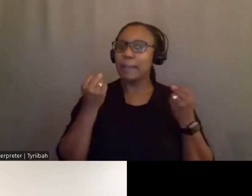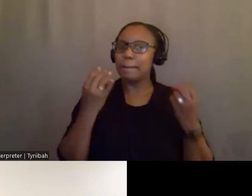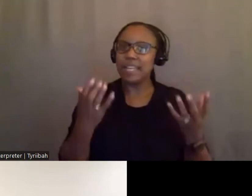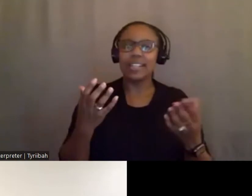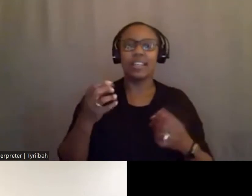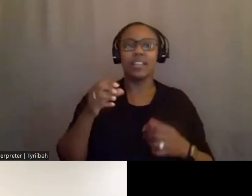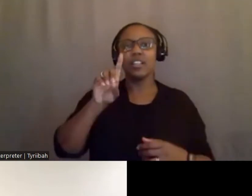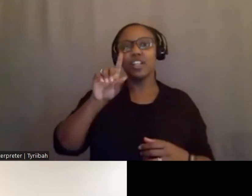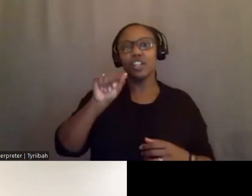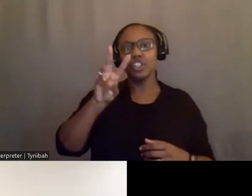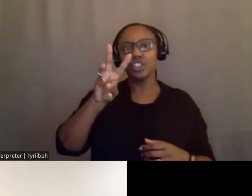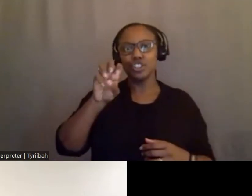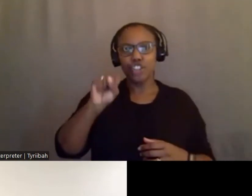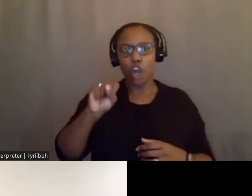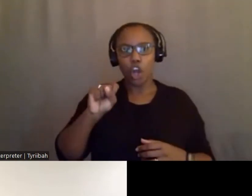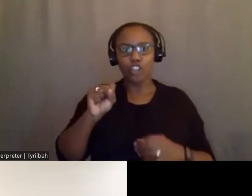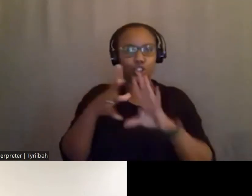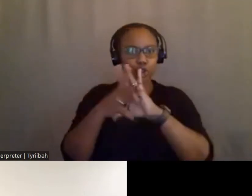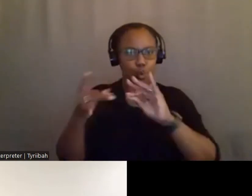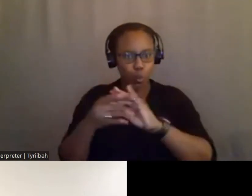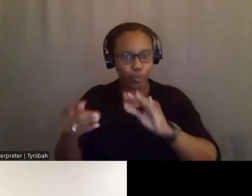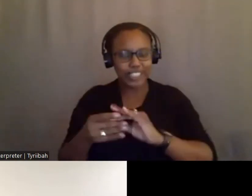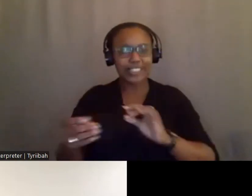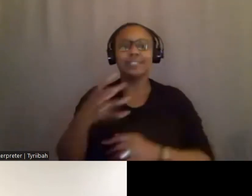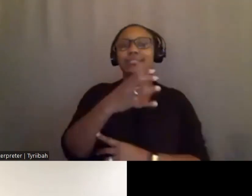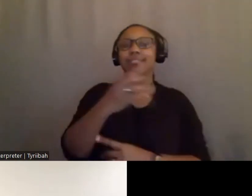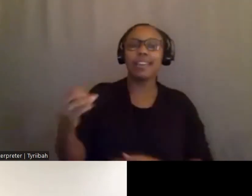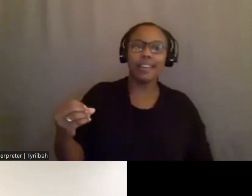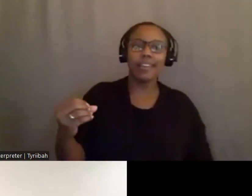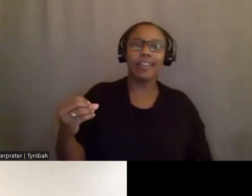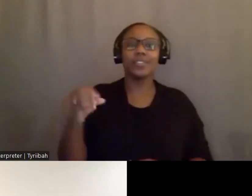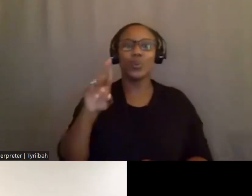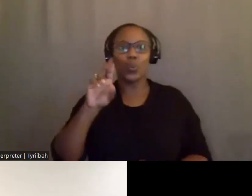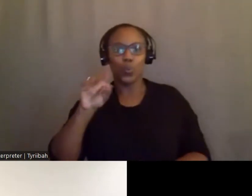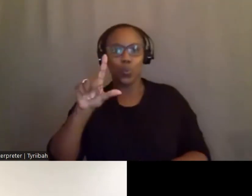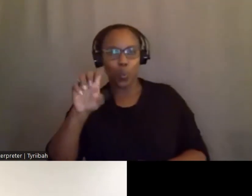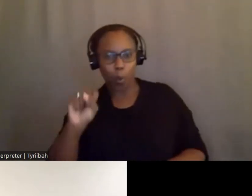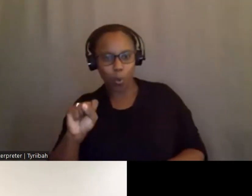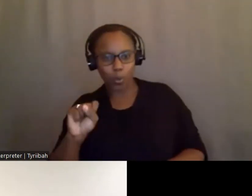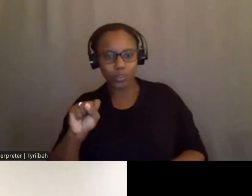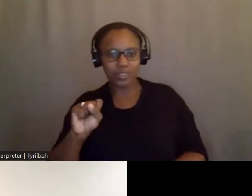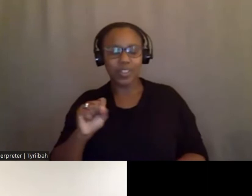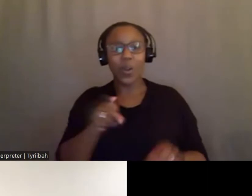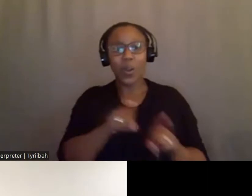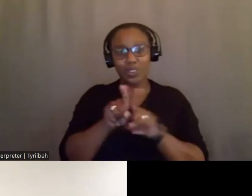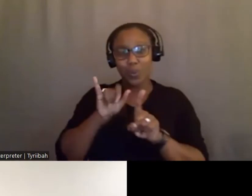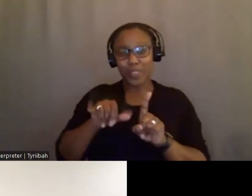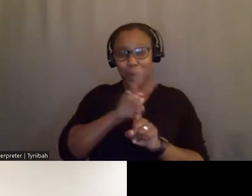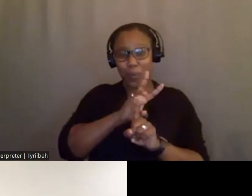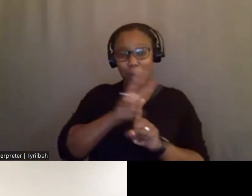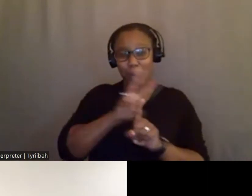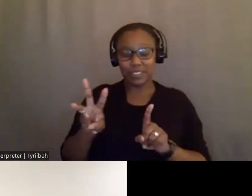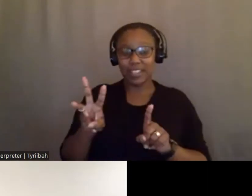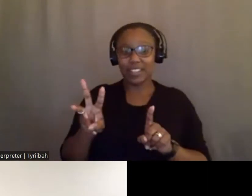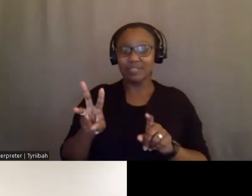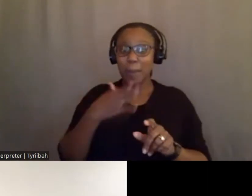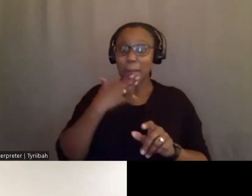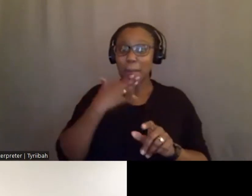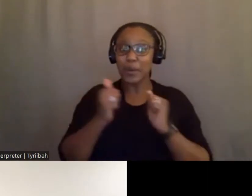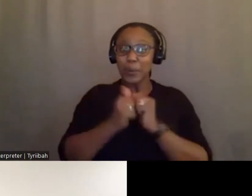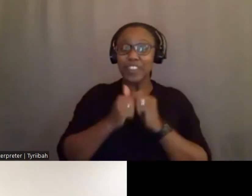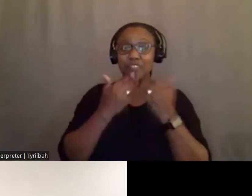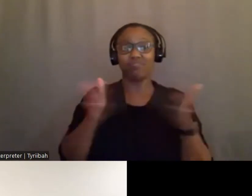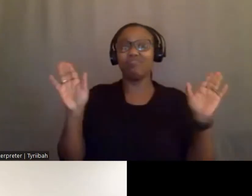Dawes roles. Ancestry has also gotten a lot better with more general African-American records. I think they have a lot